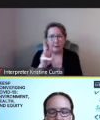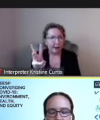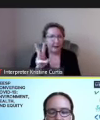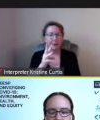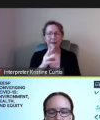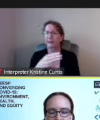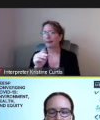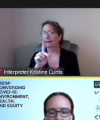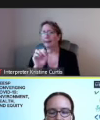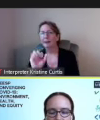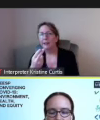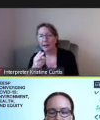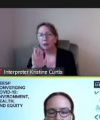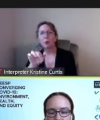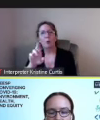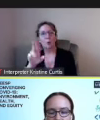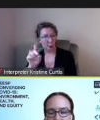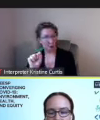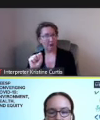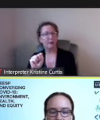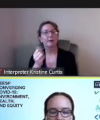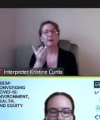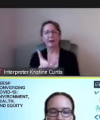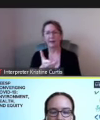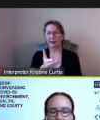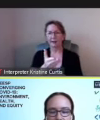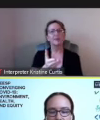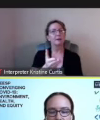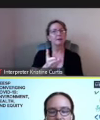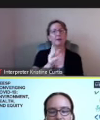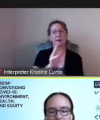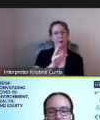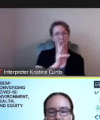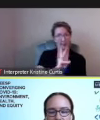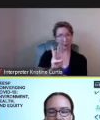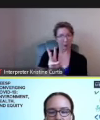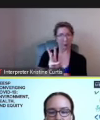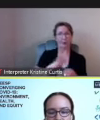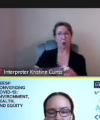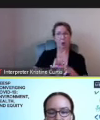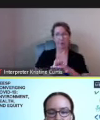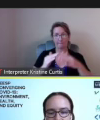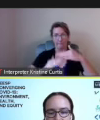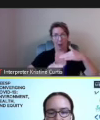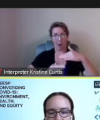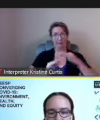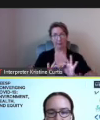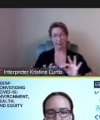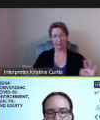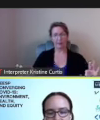larger COVID-19 wastewater-based epidemiology collaborative. The website's on the bottom right. And we also have a Twitter account